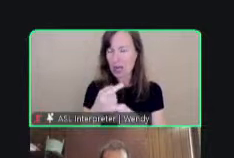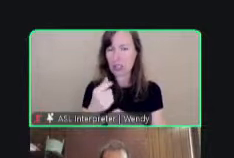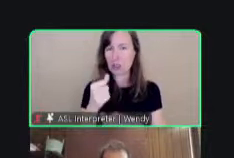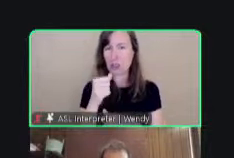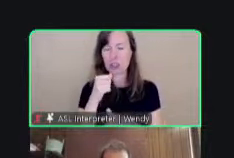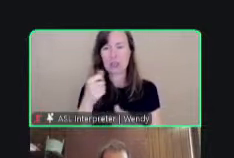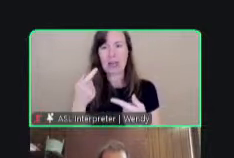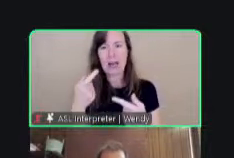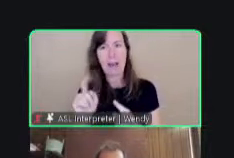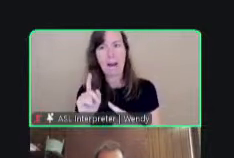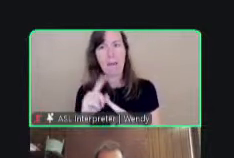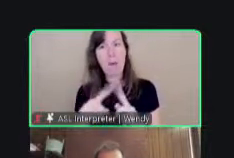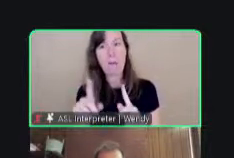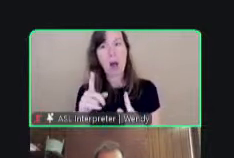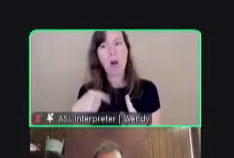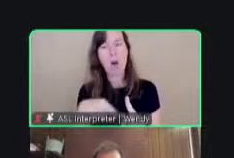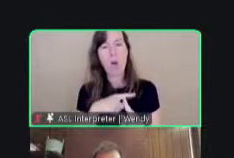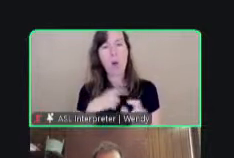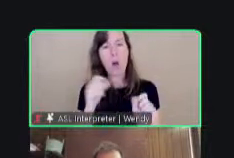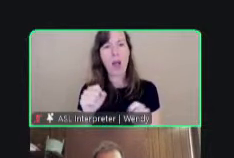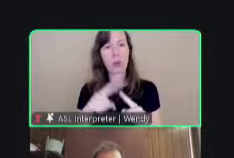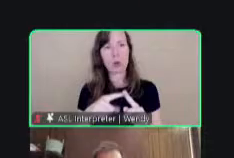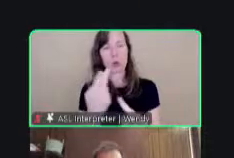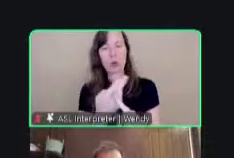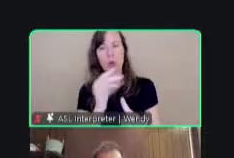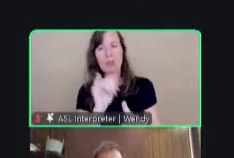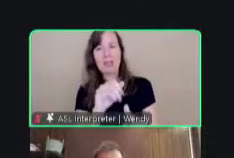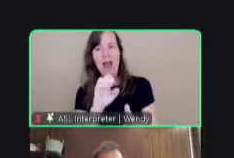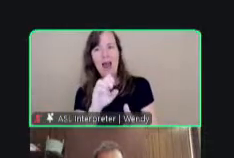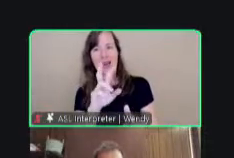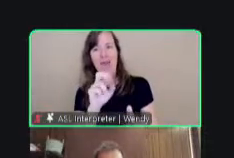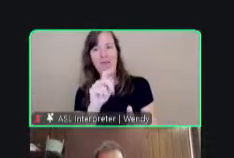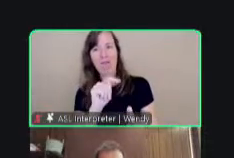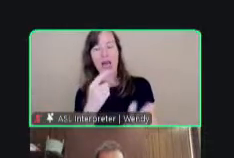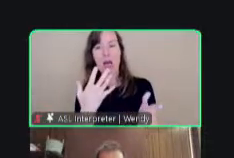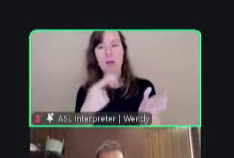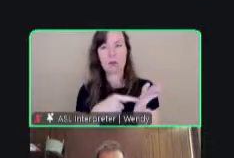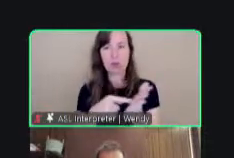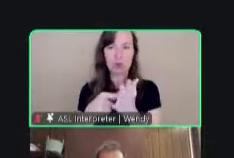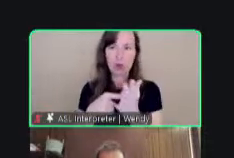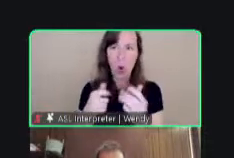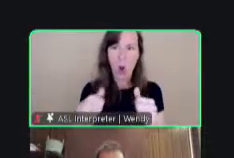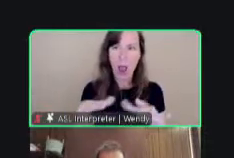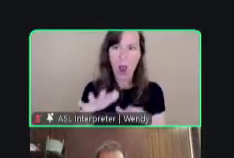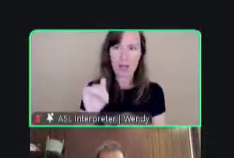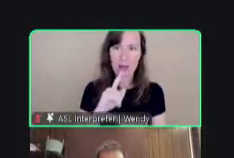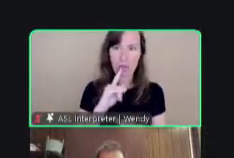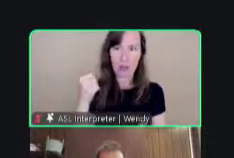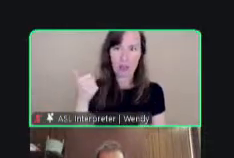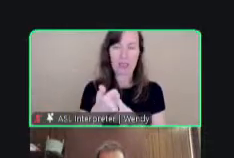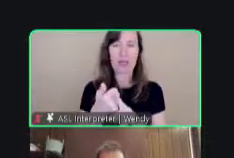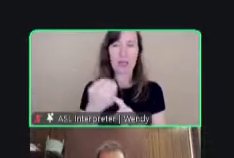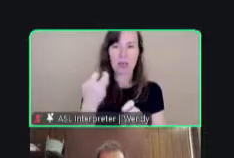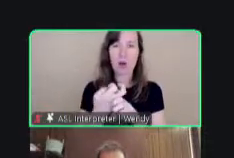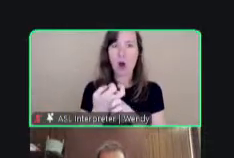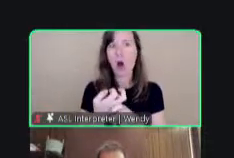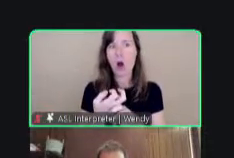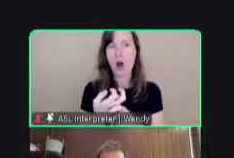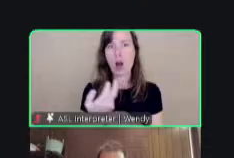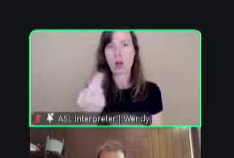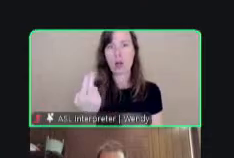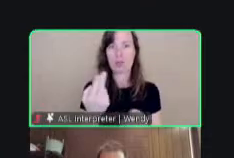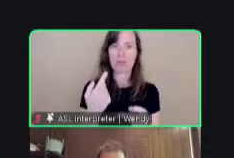areas too that were, hit pretty hard, like Newton and some of that. But we've used that to try to leverage this,